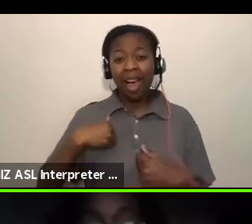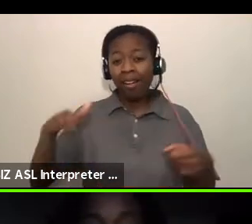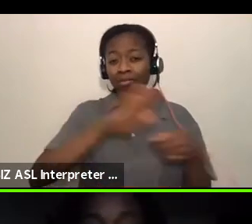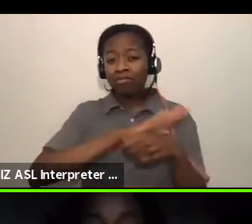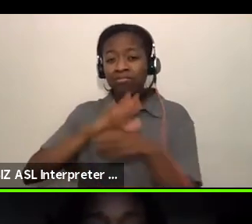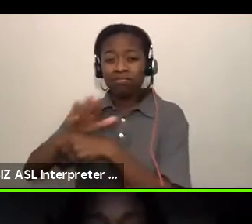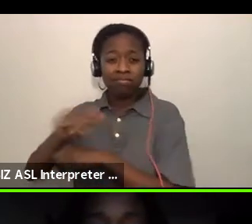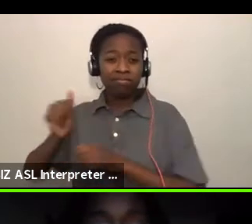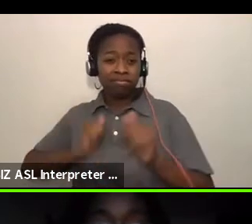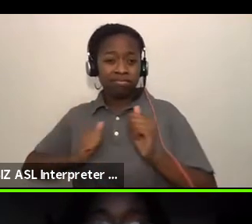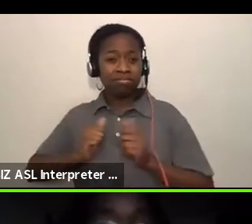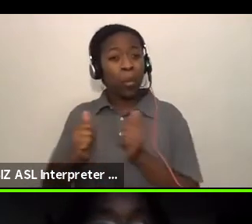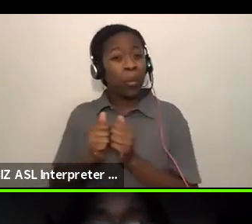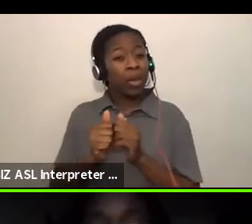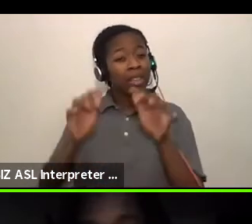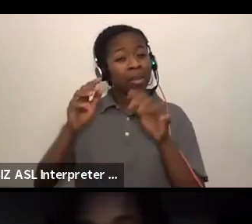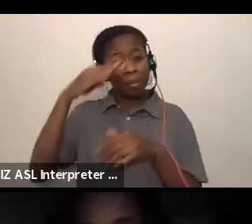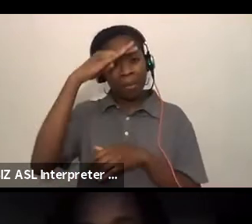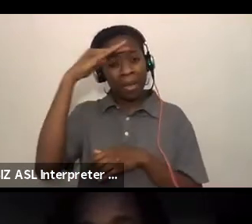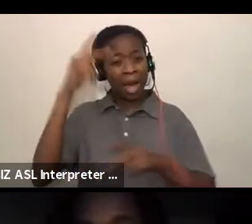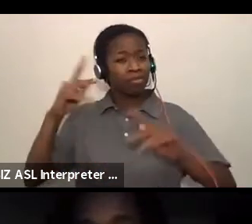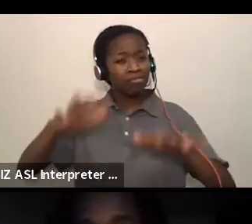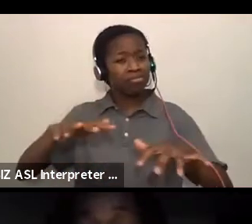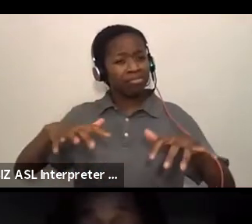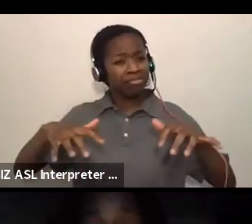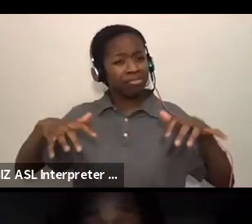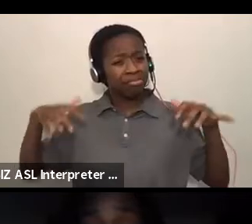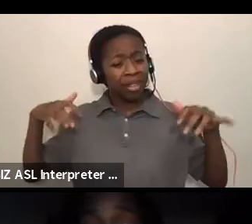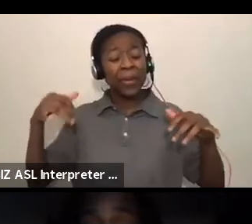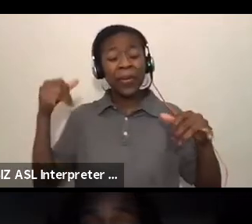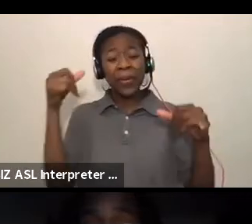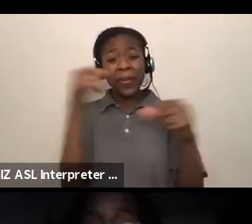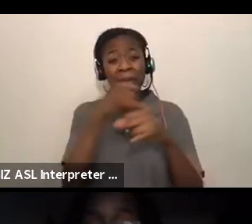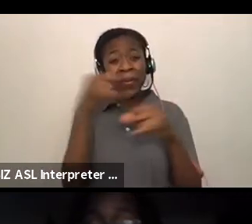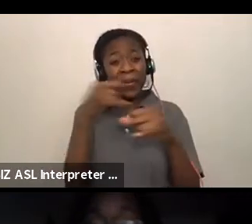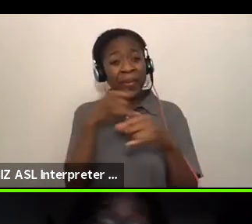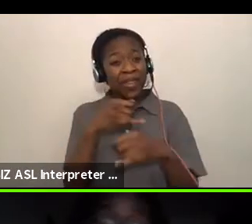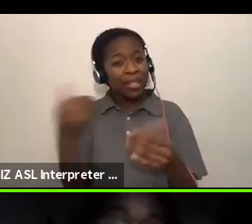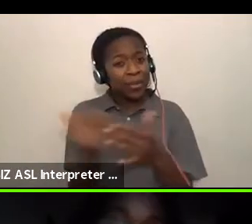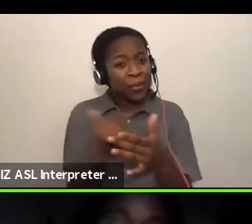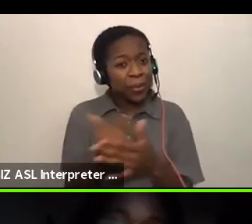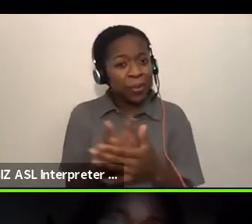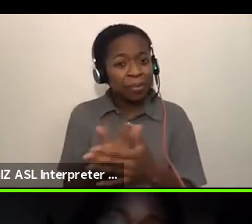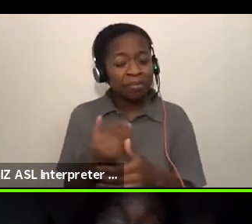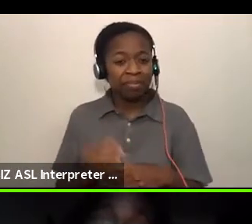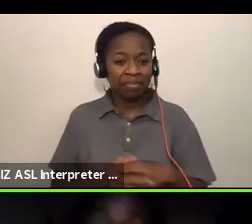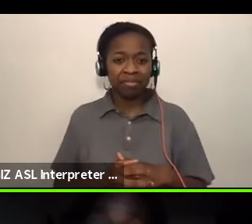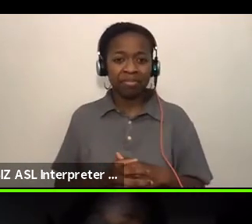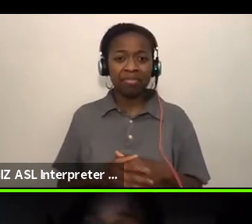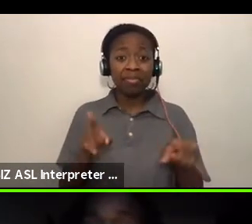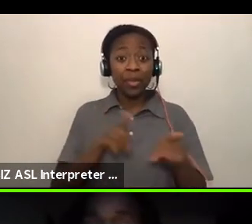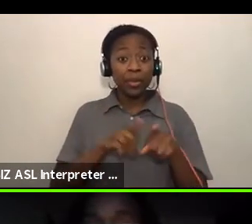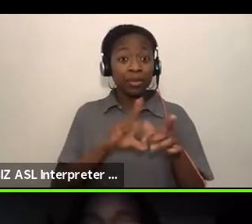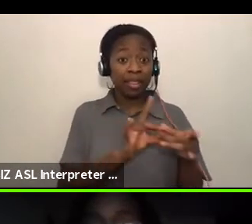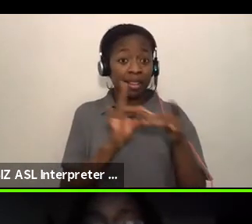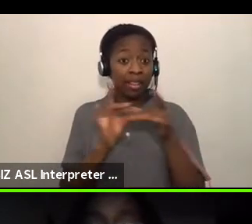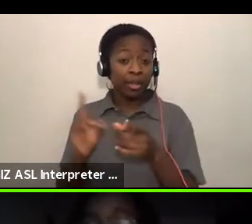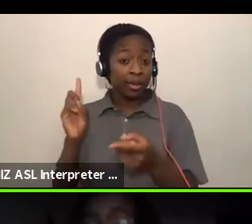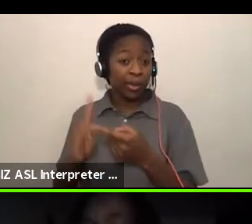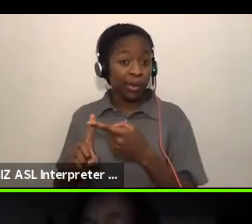my experience of theater, I had never seen that. And that was brand new. That was brand new, but it also connected to